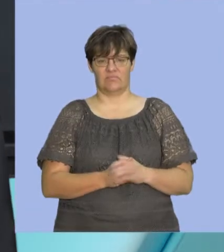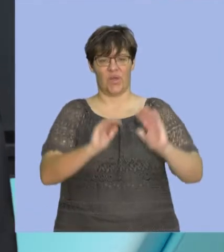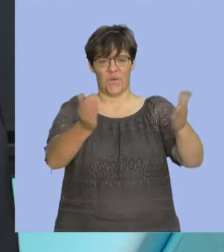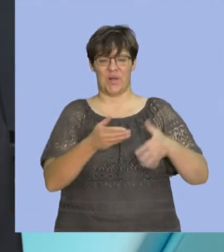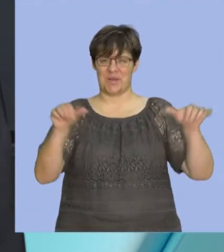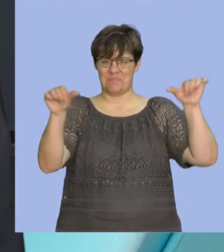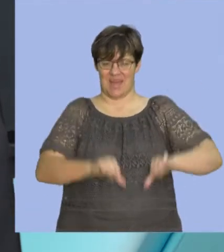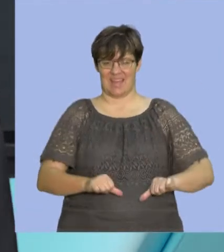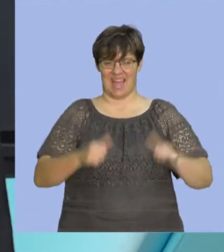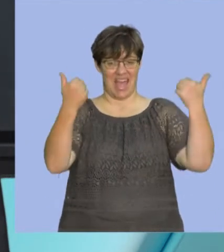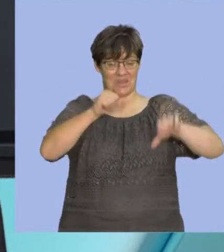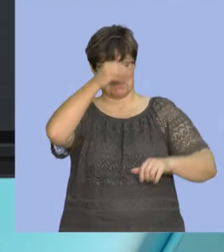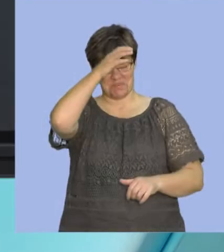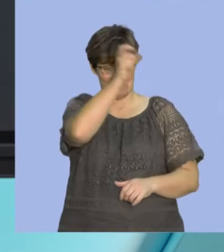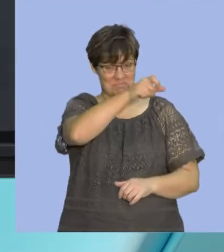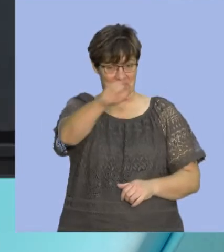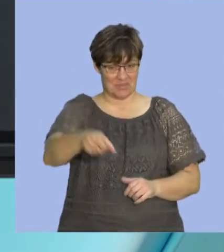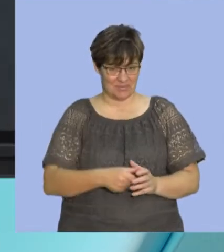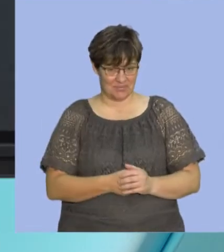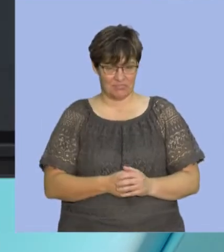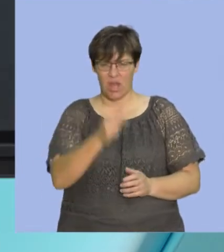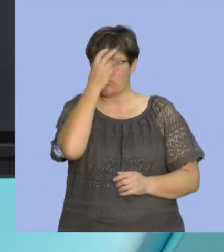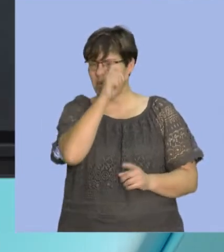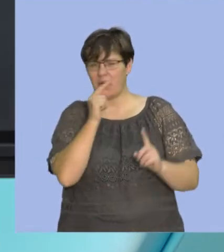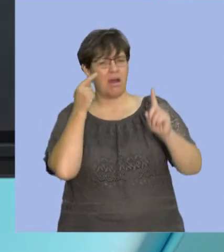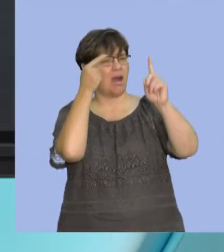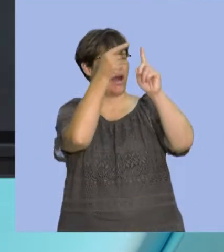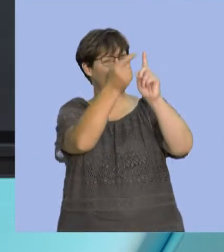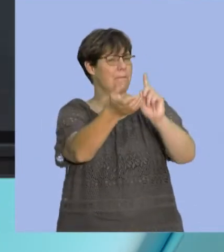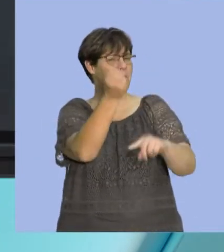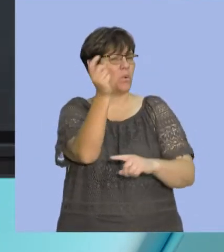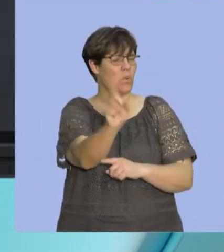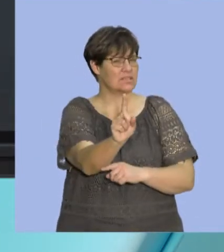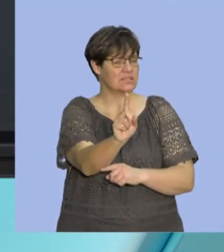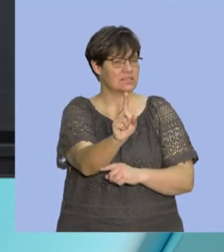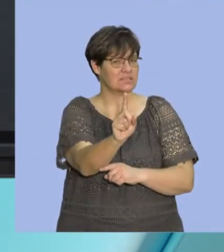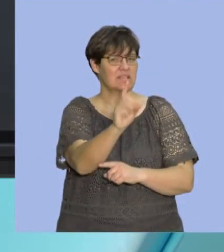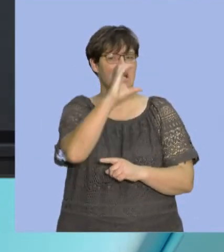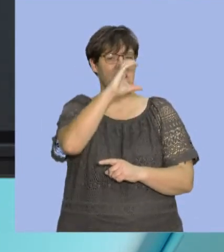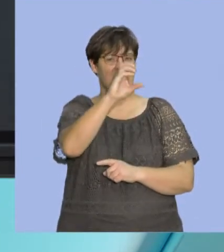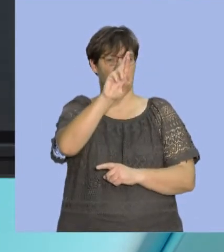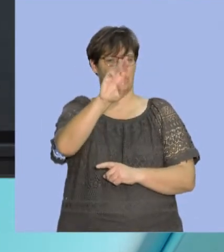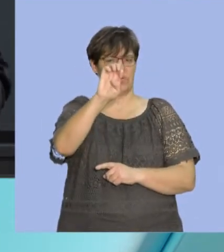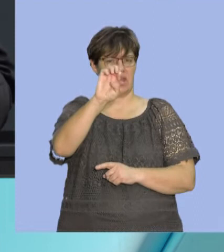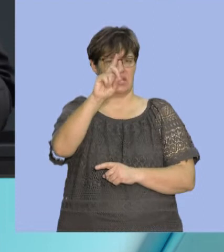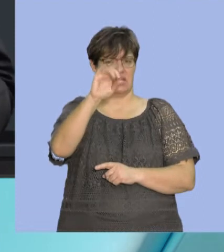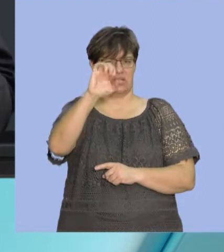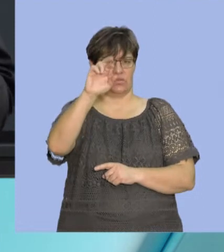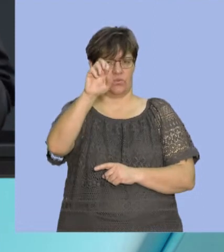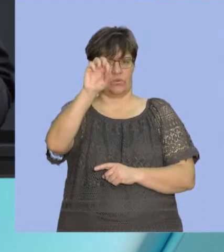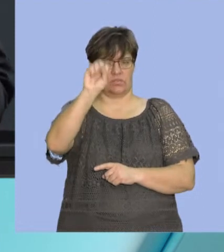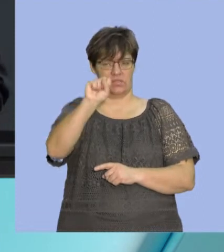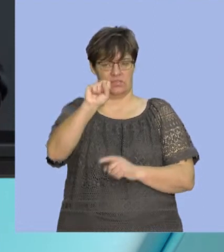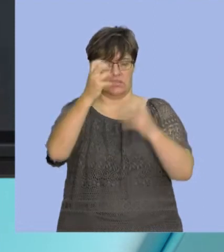Welcome back, accounting boffins. Remember, our destination is the creditors reconciliation.